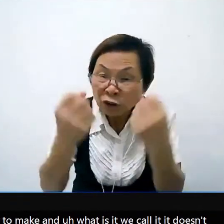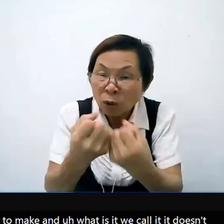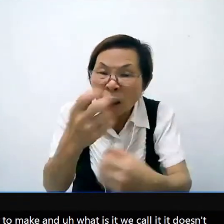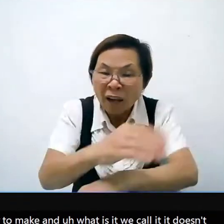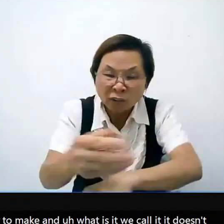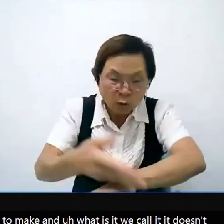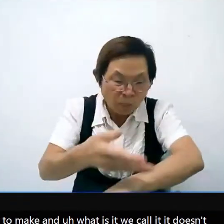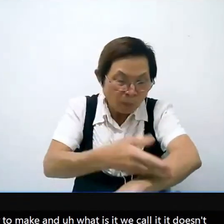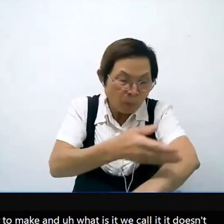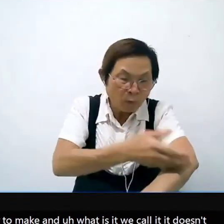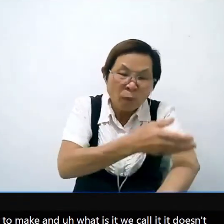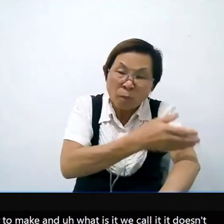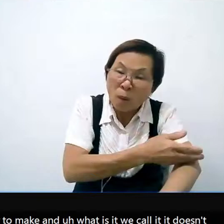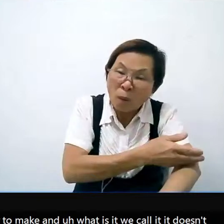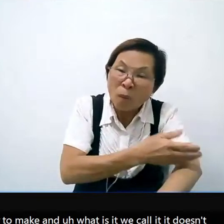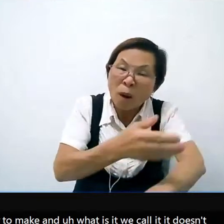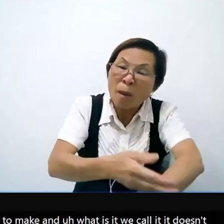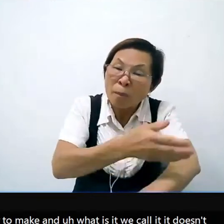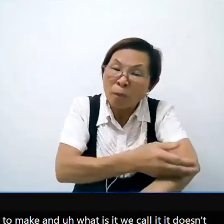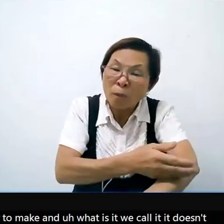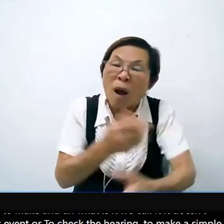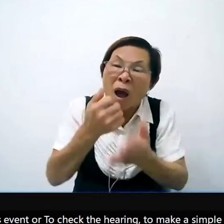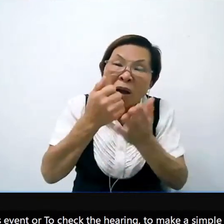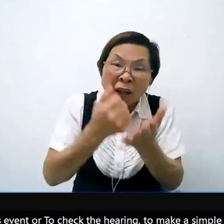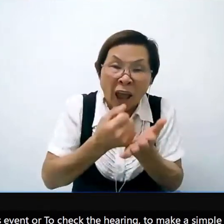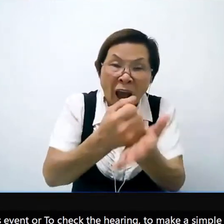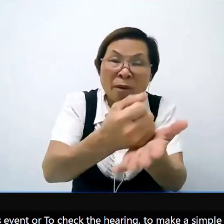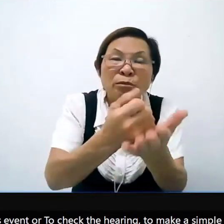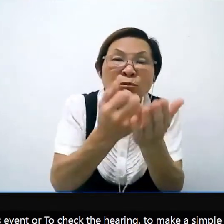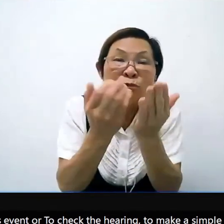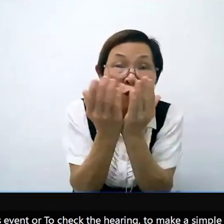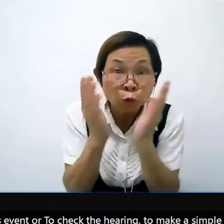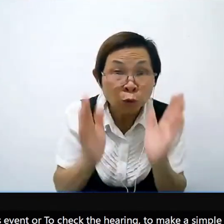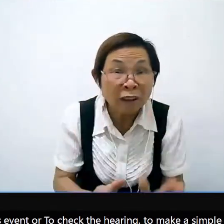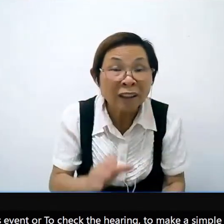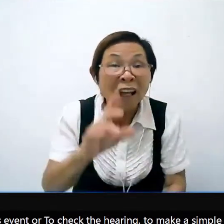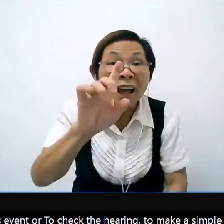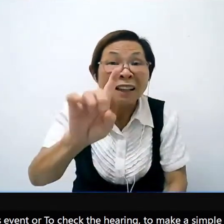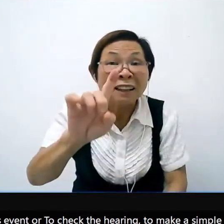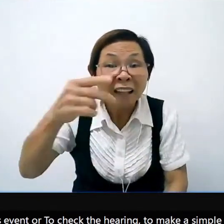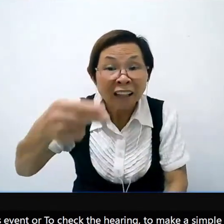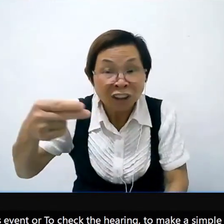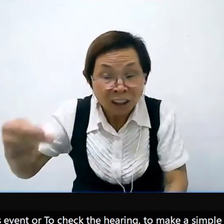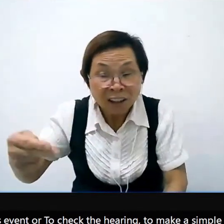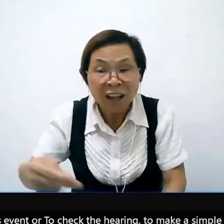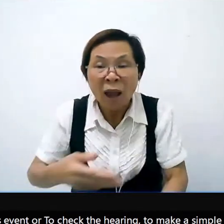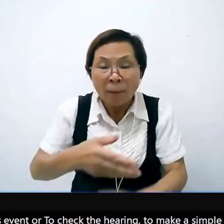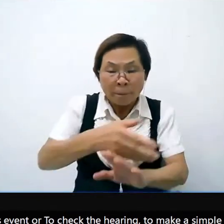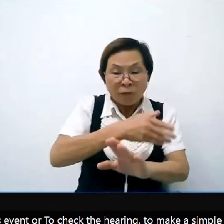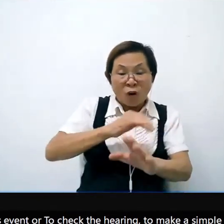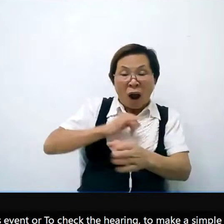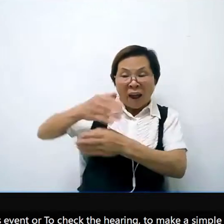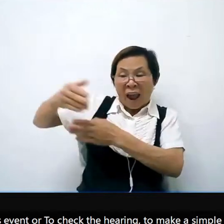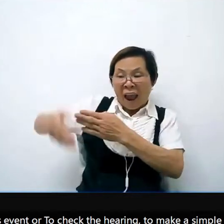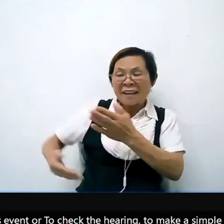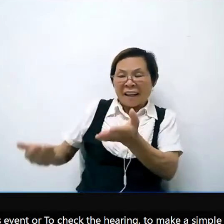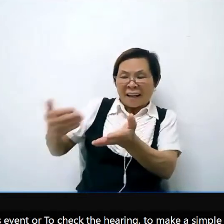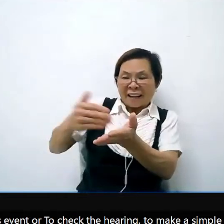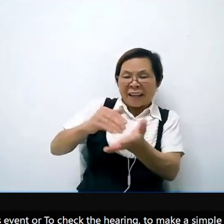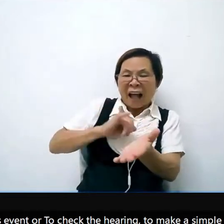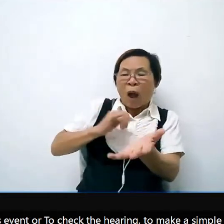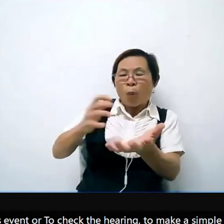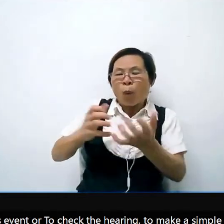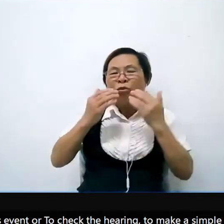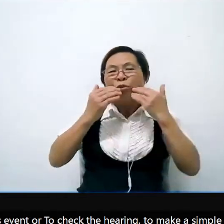it, anything else that we can help the school children. It also before I end, again I would like to